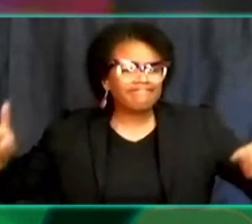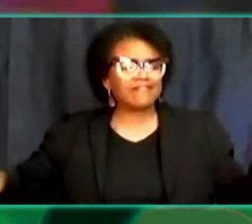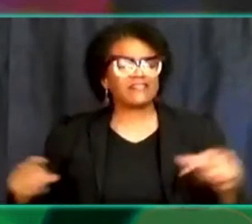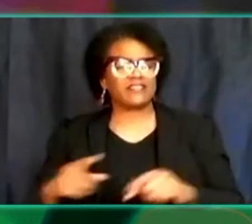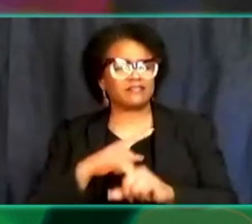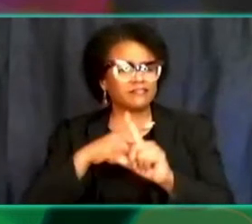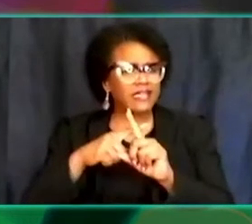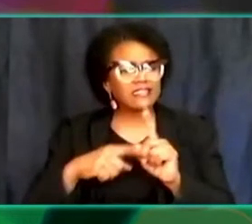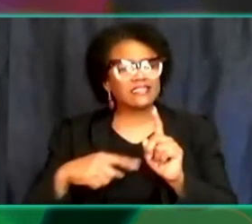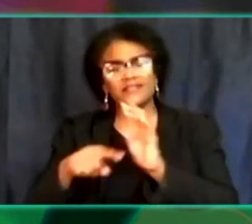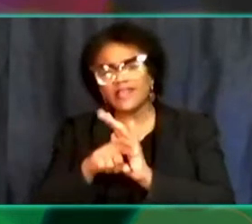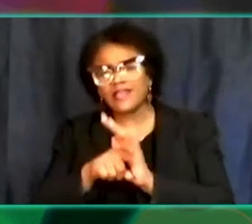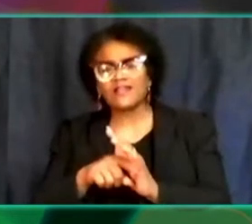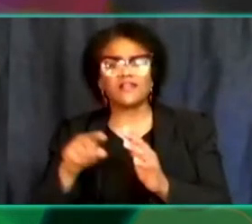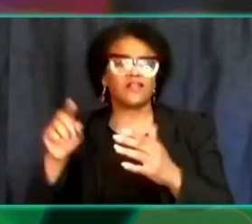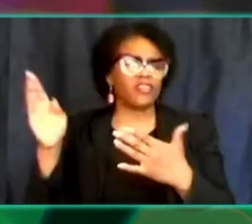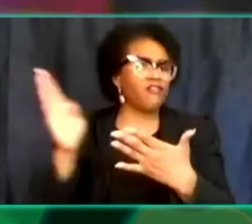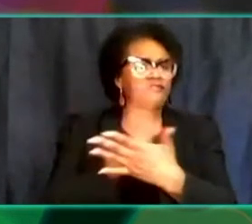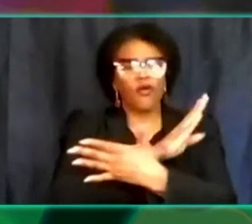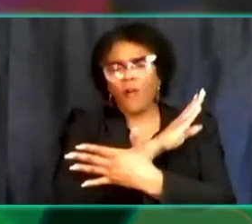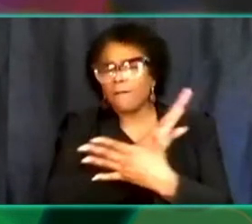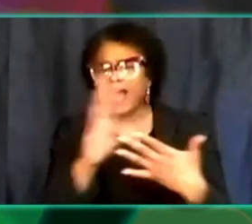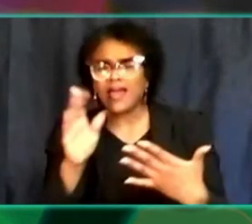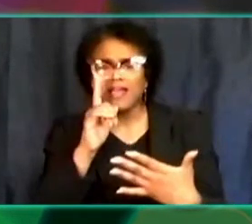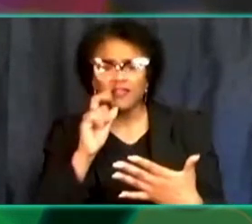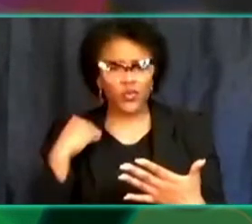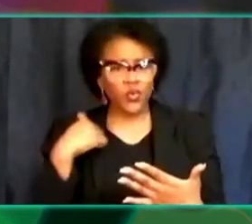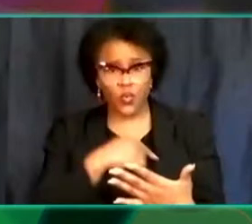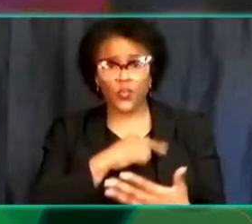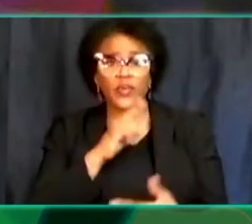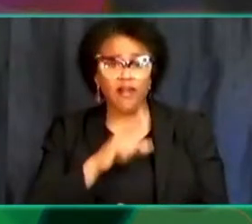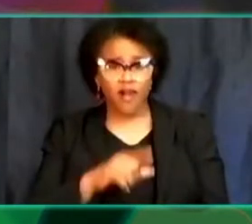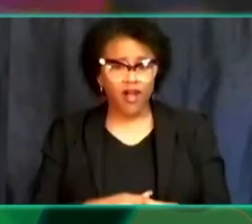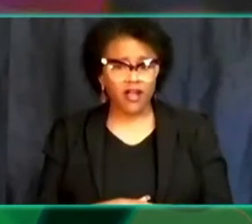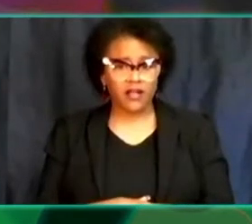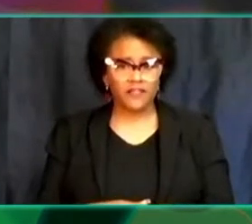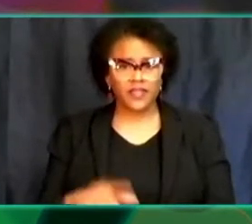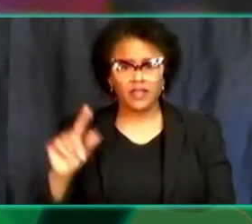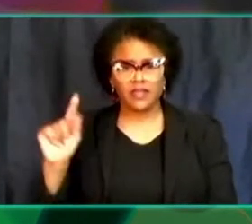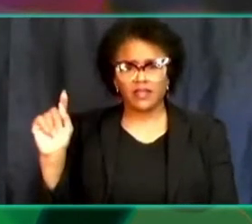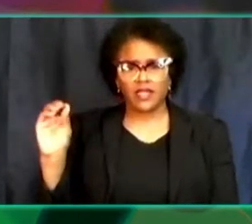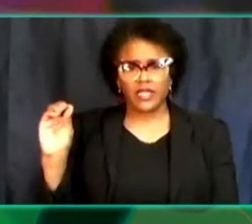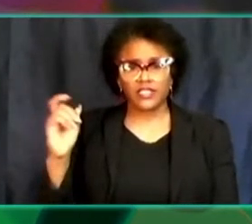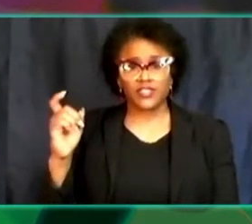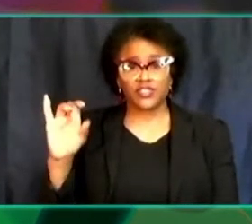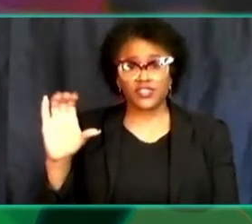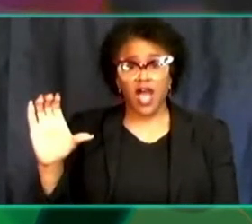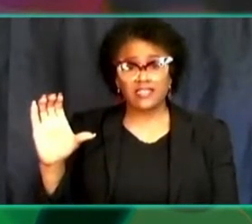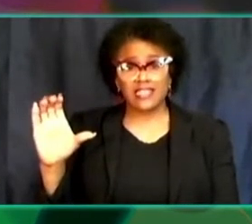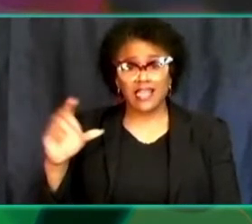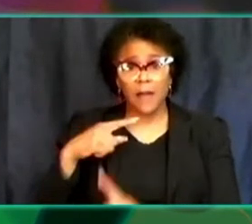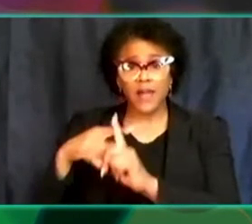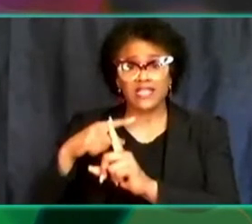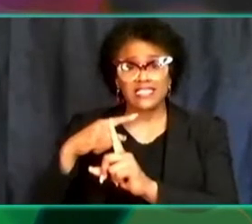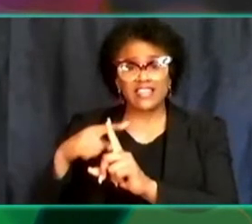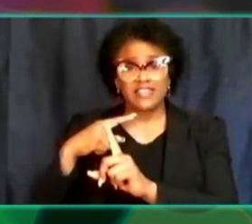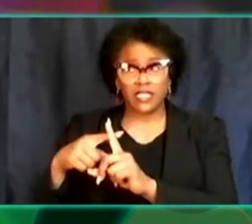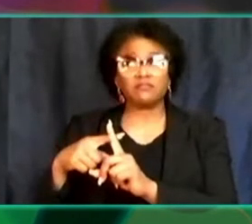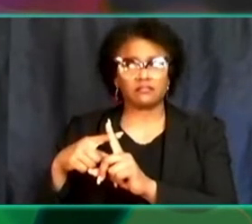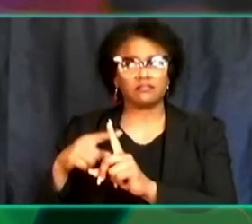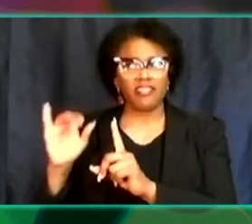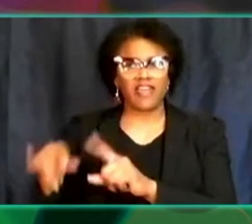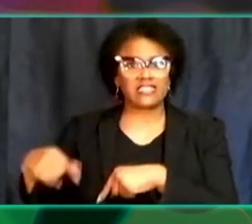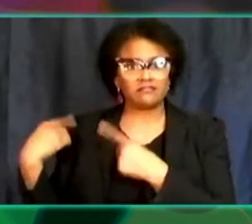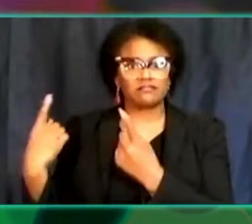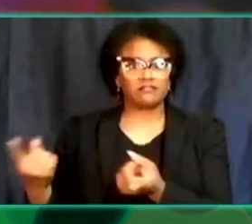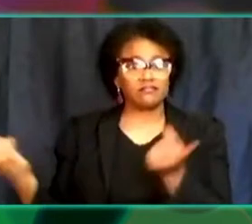the full body of who we are. Yeah, I think the term toxic positivity that, you know, has been happening over the last couple of years,